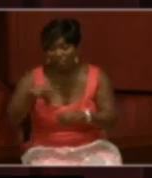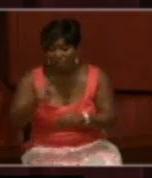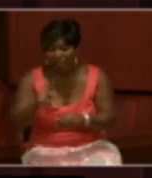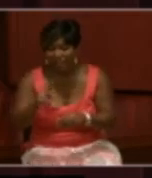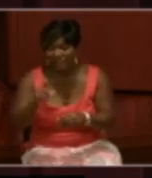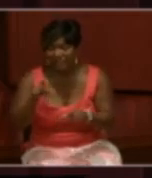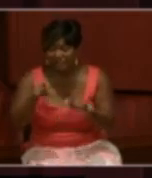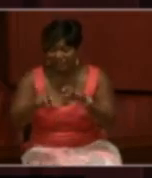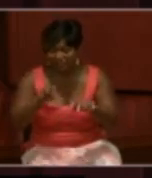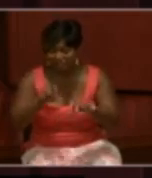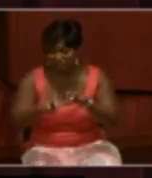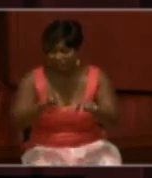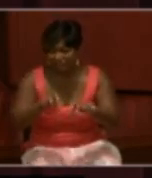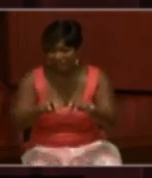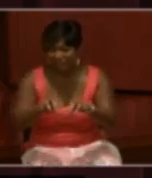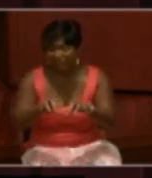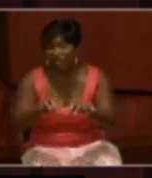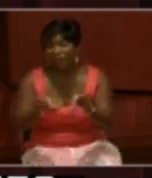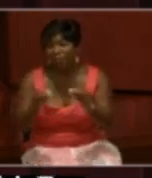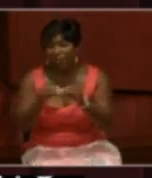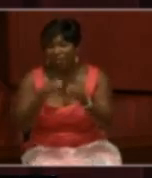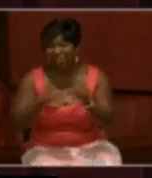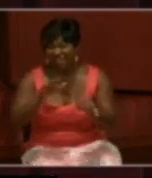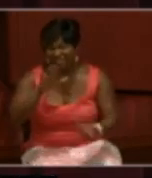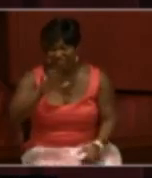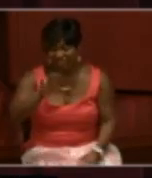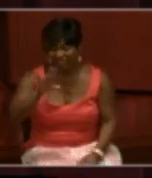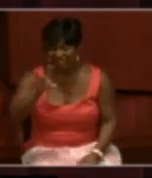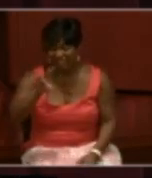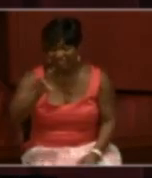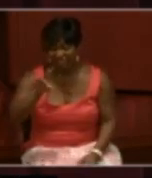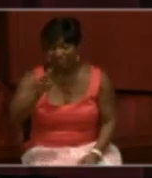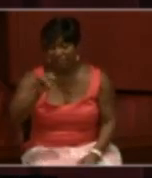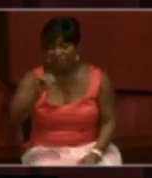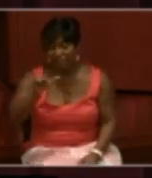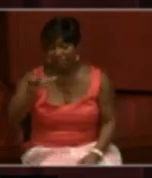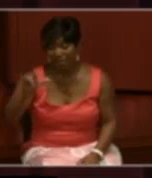over $57 million.